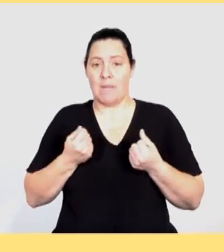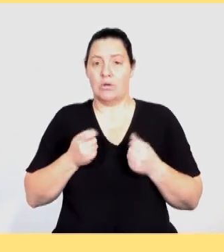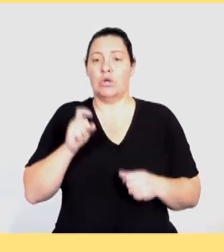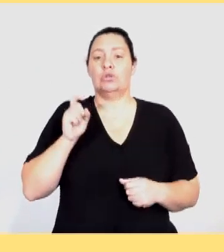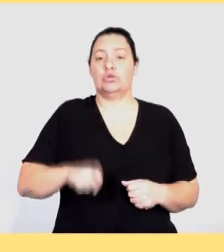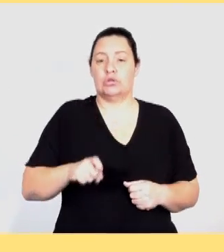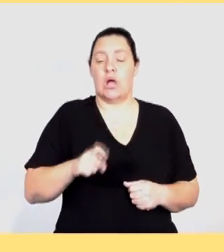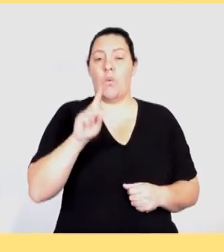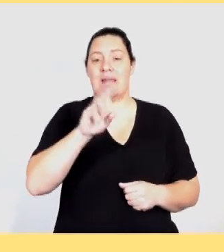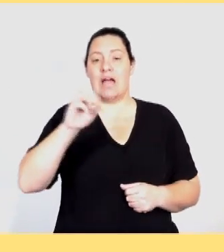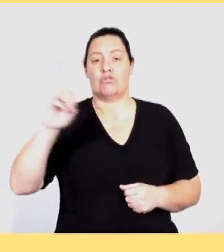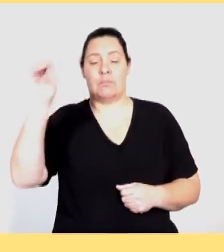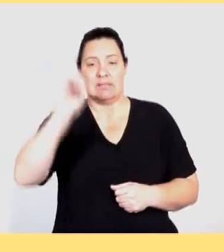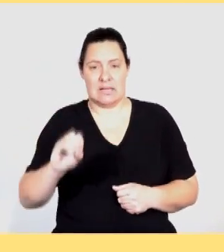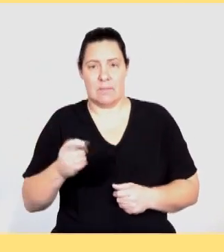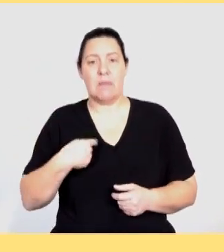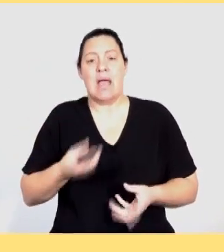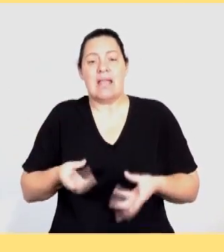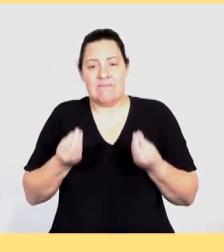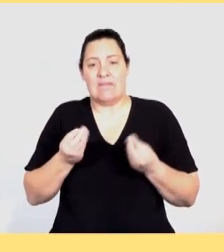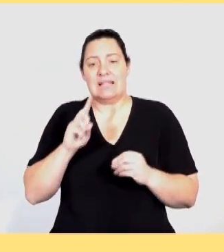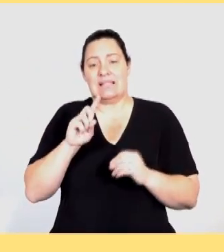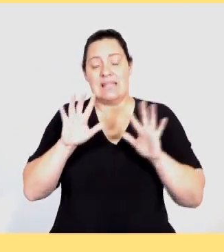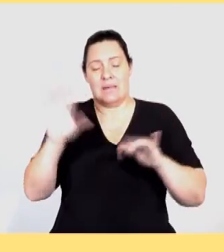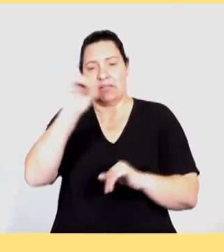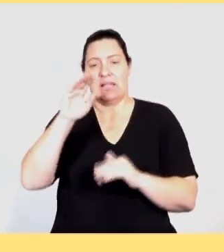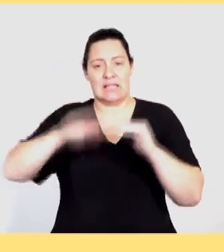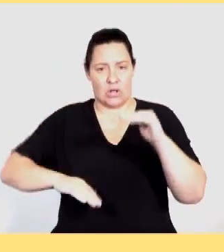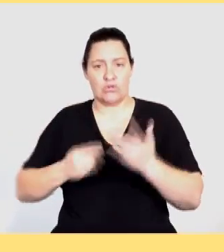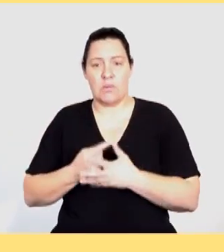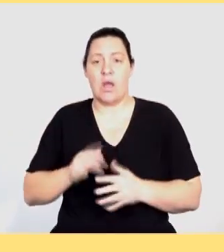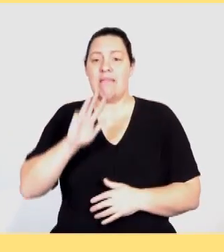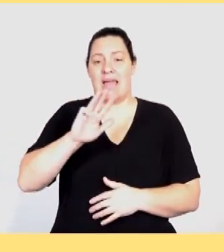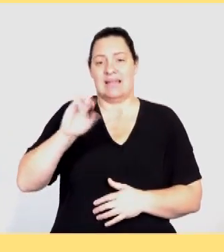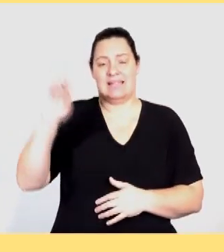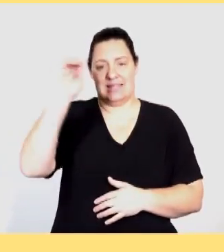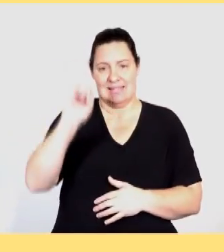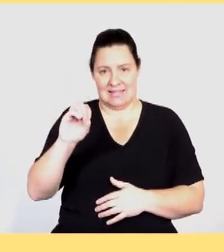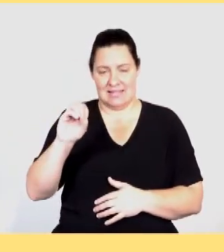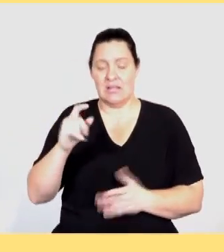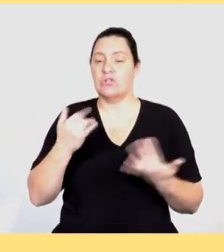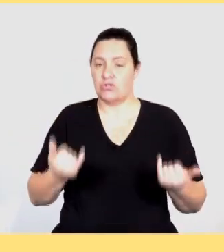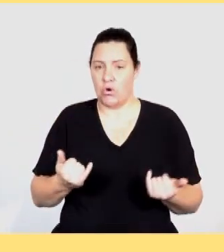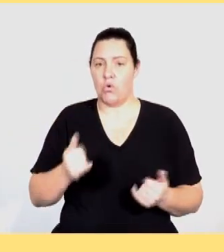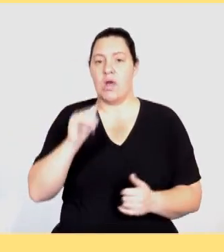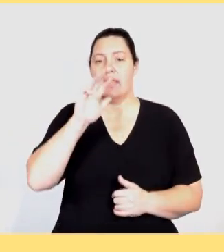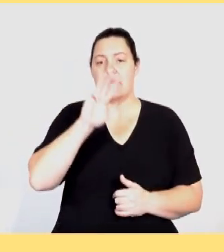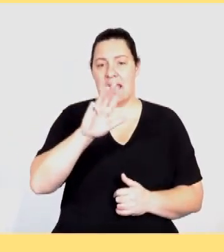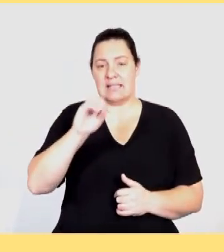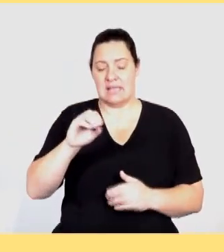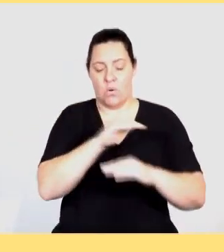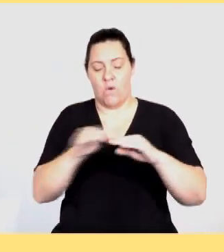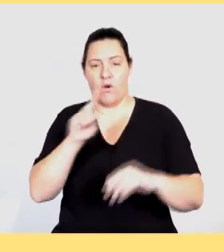my amount should have been 100%, but I'm given a 10% discount. That means I'm going to be owing 90. So multiply